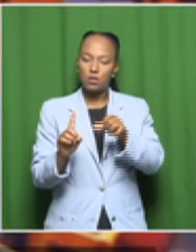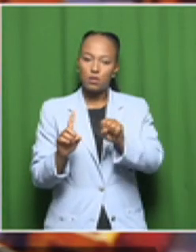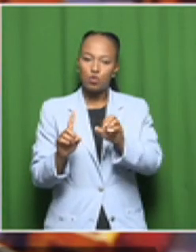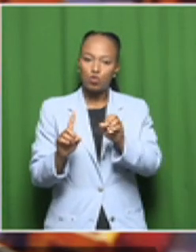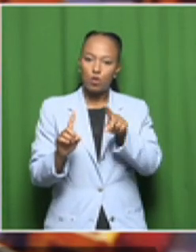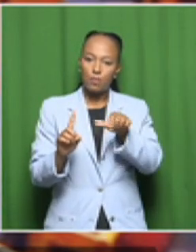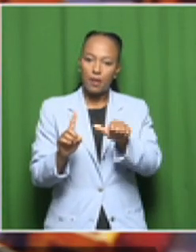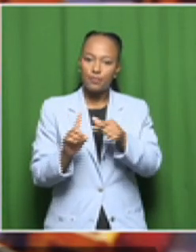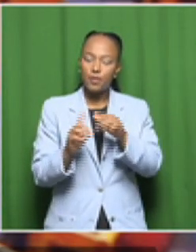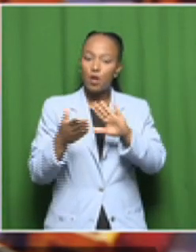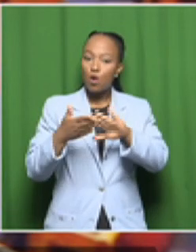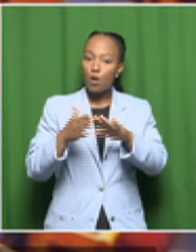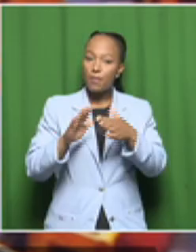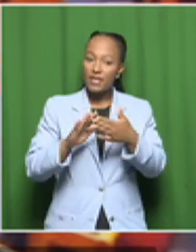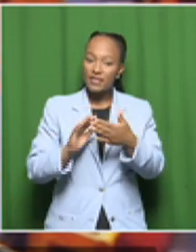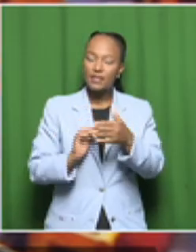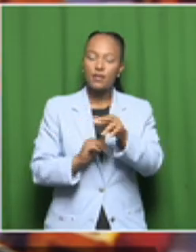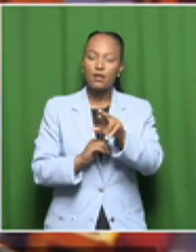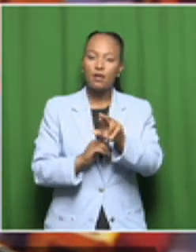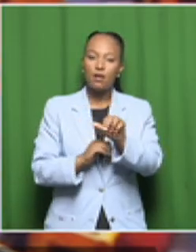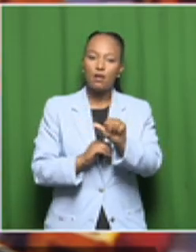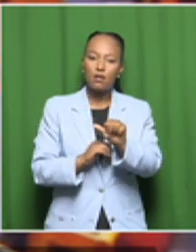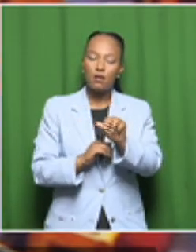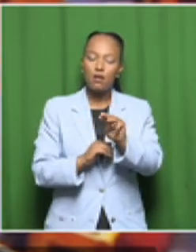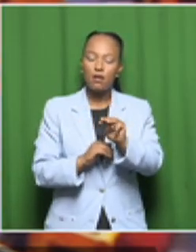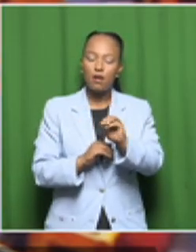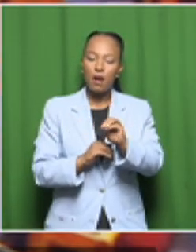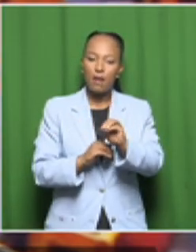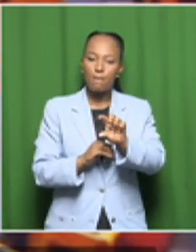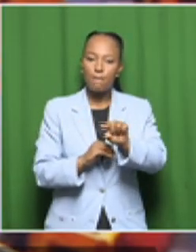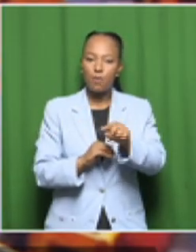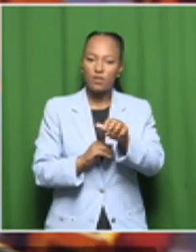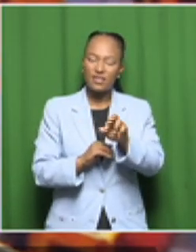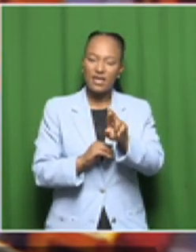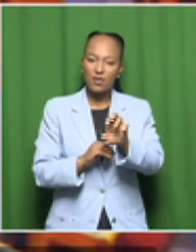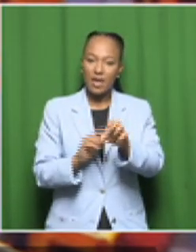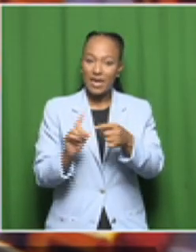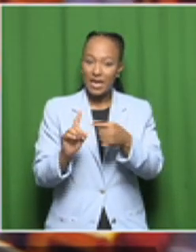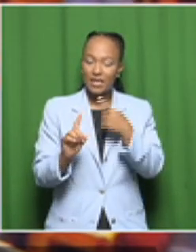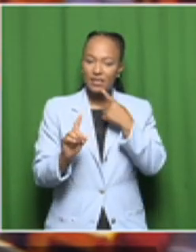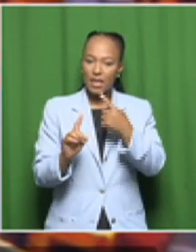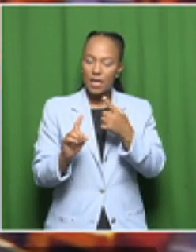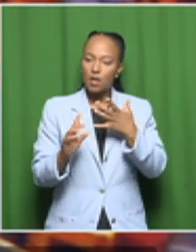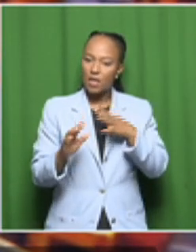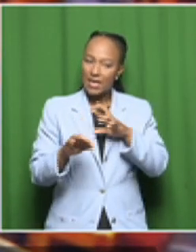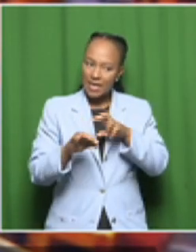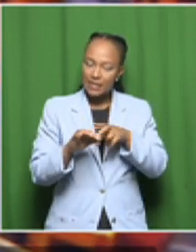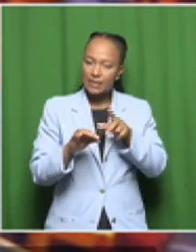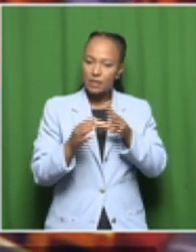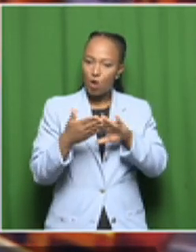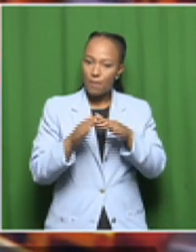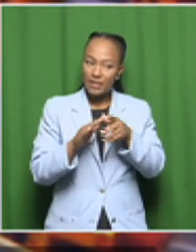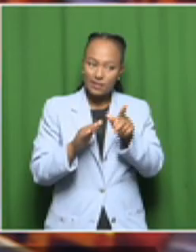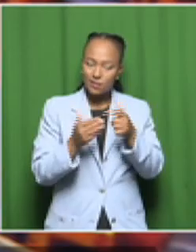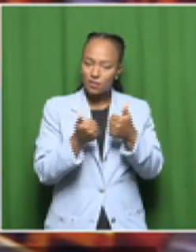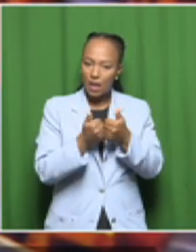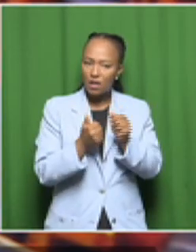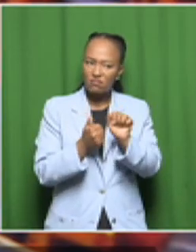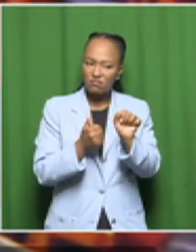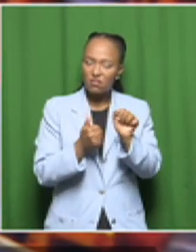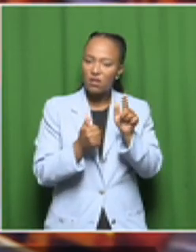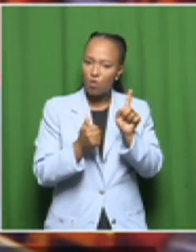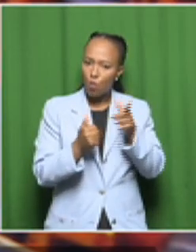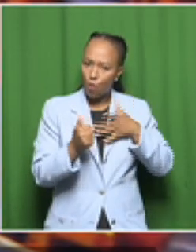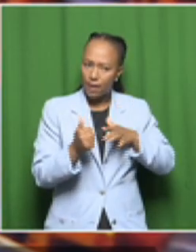Local Municipality want him to address their service delivery challenges. For more on this, let's get an understanding of what some of the